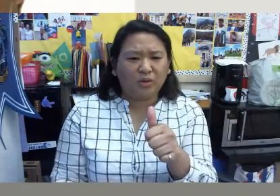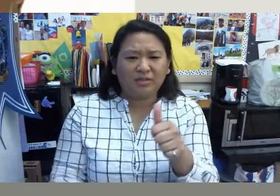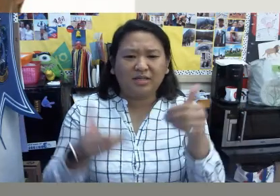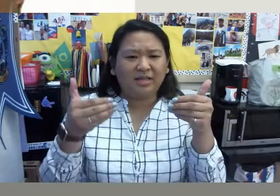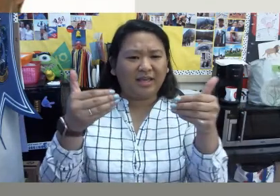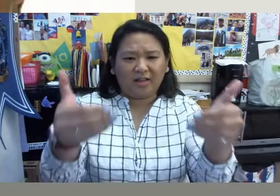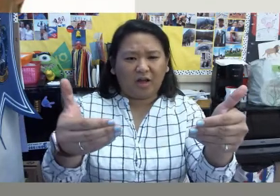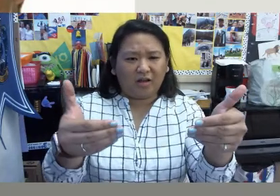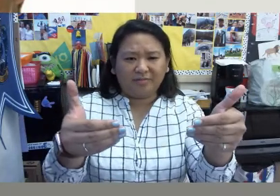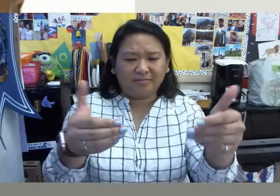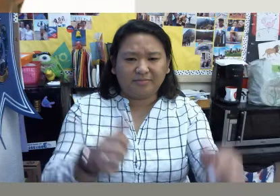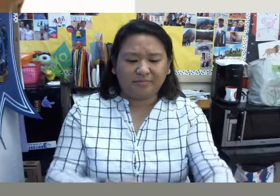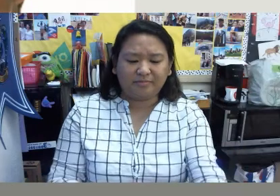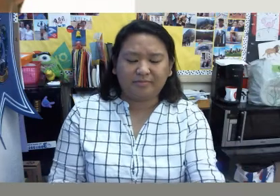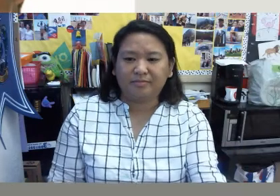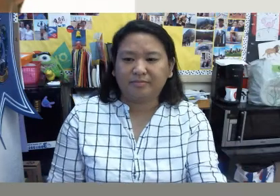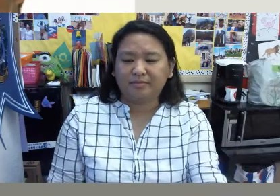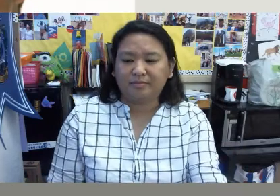We don't get along.